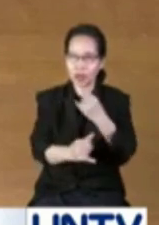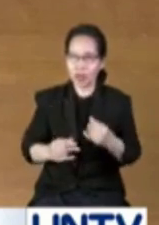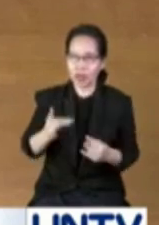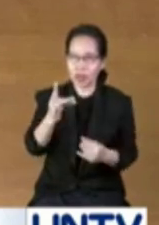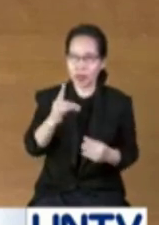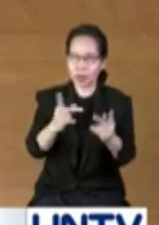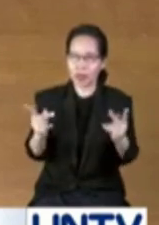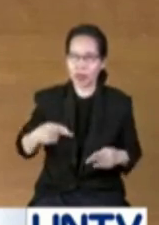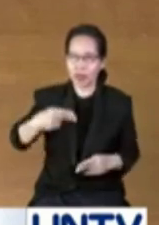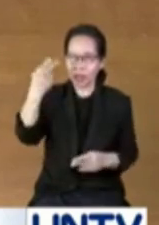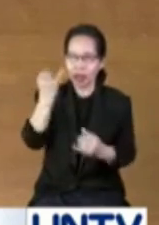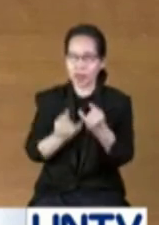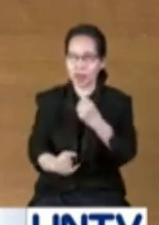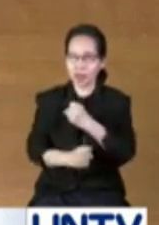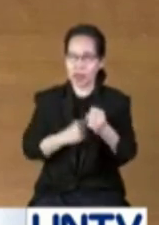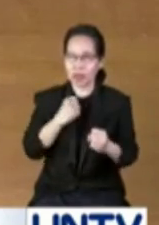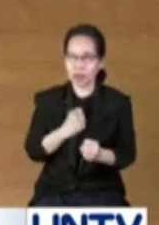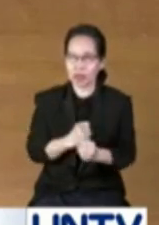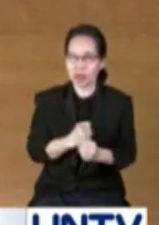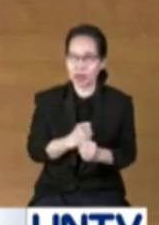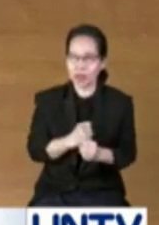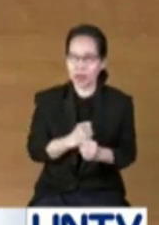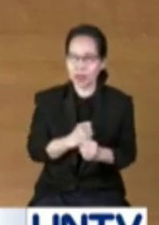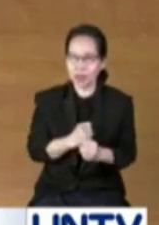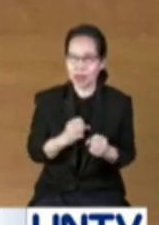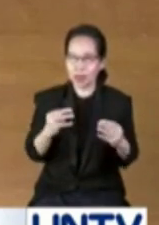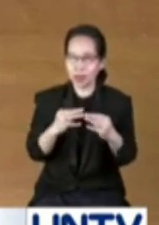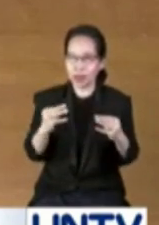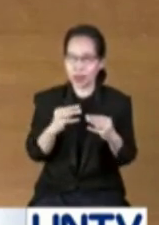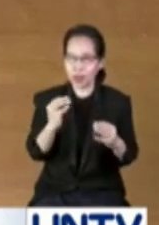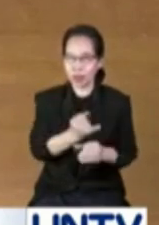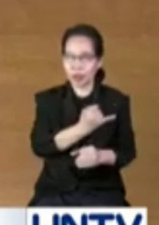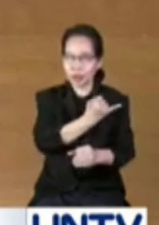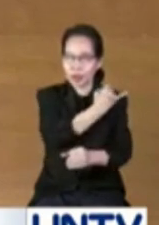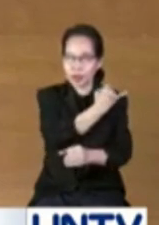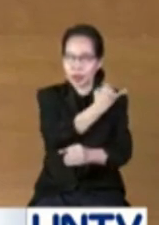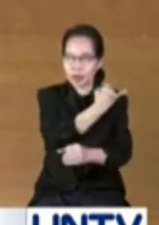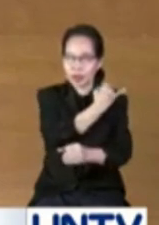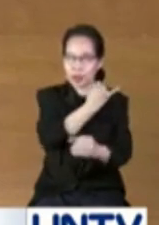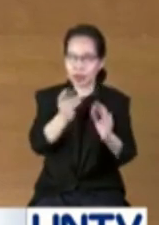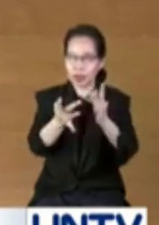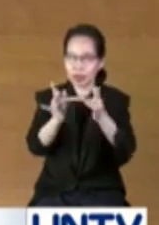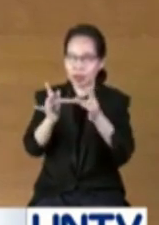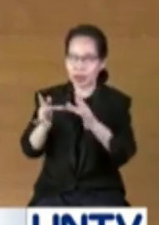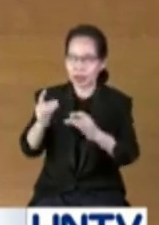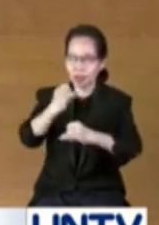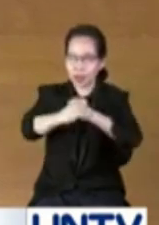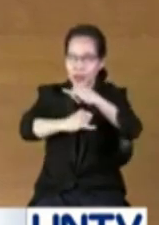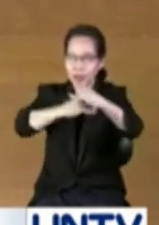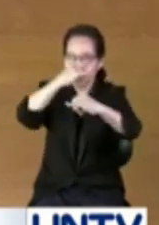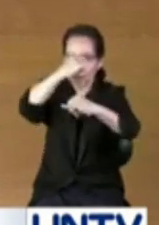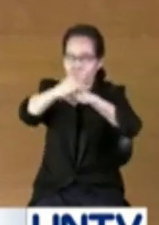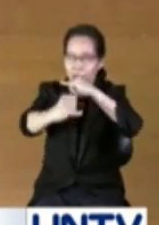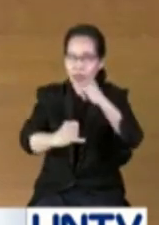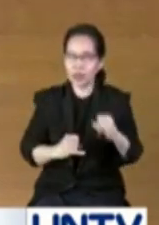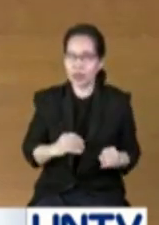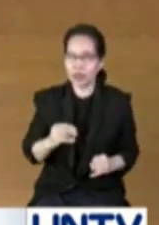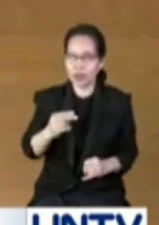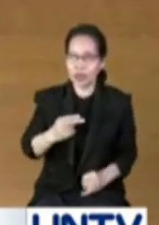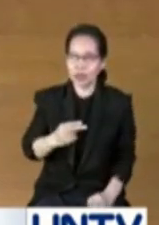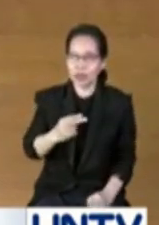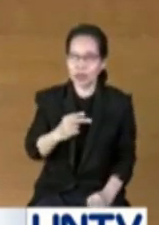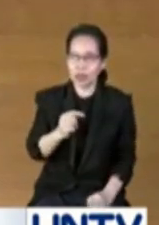year. There will be more improvements as our internet infrastructure undergoes further upgrades. Early this